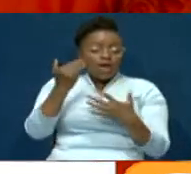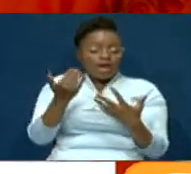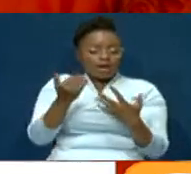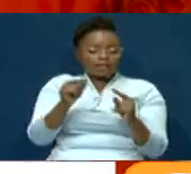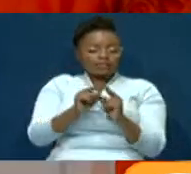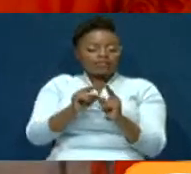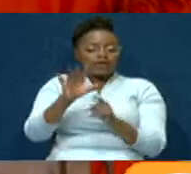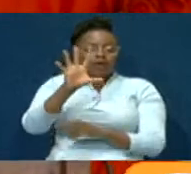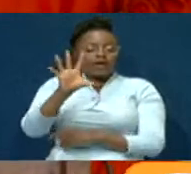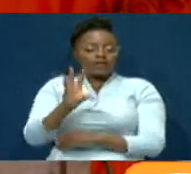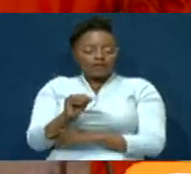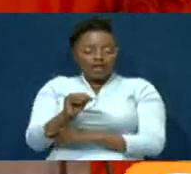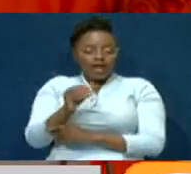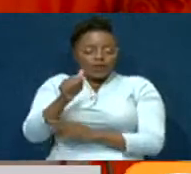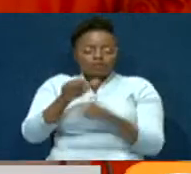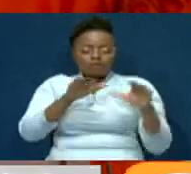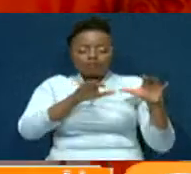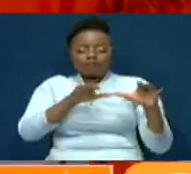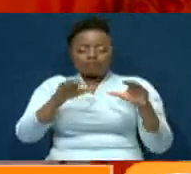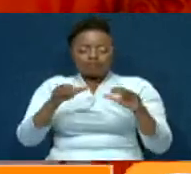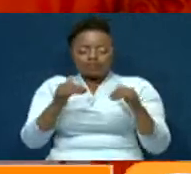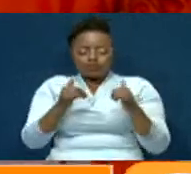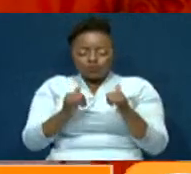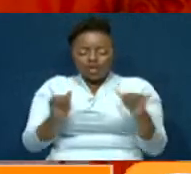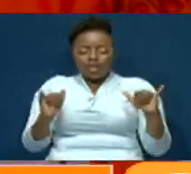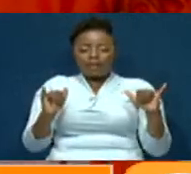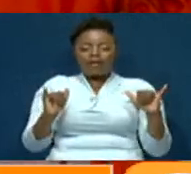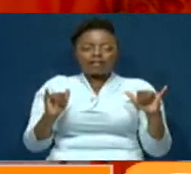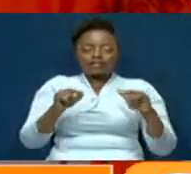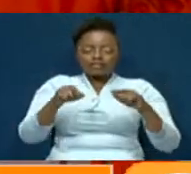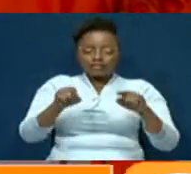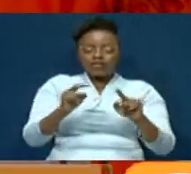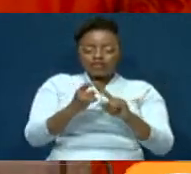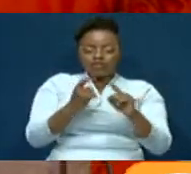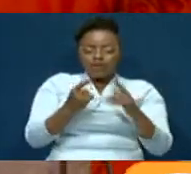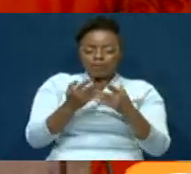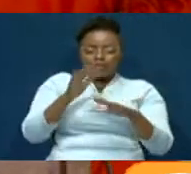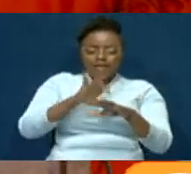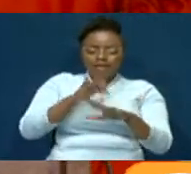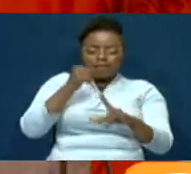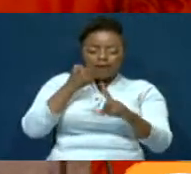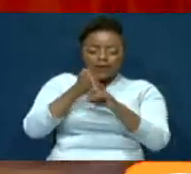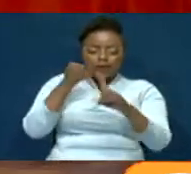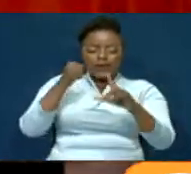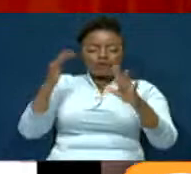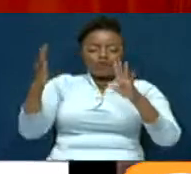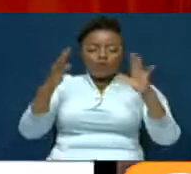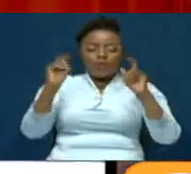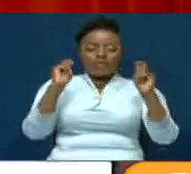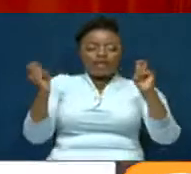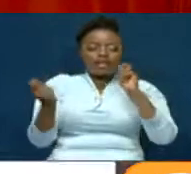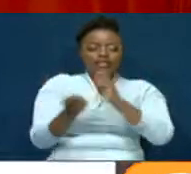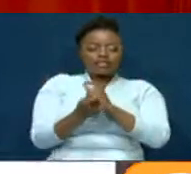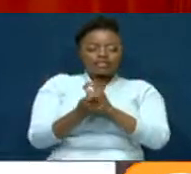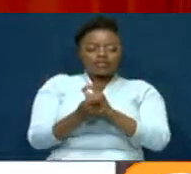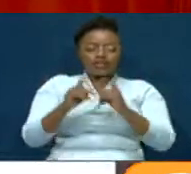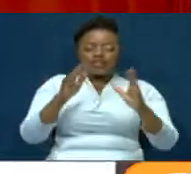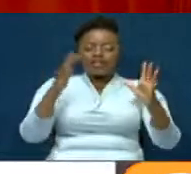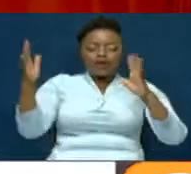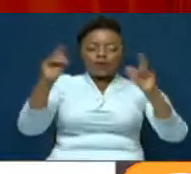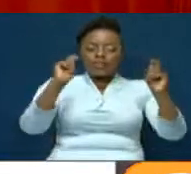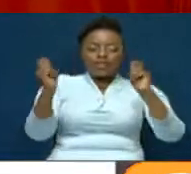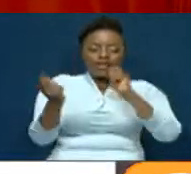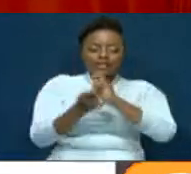a continent that is struggling to liberate herself from the adverse impacts of climate change. Why is climate change